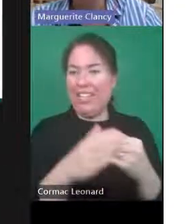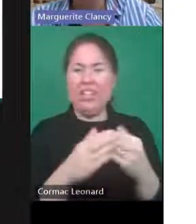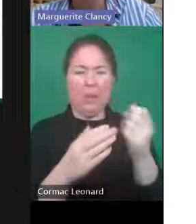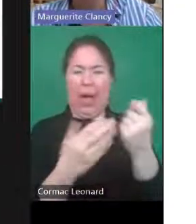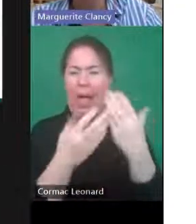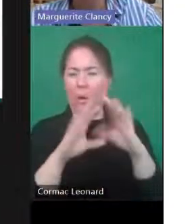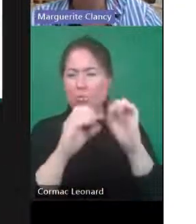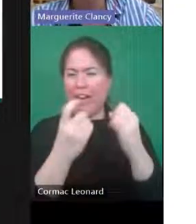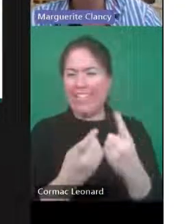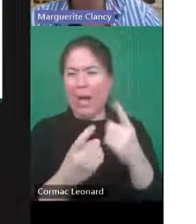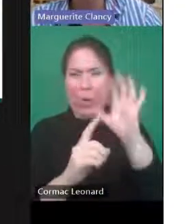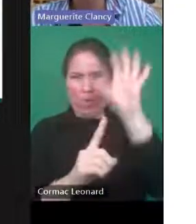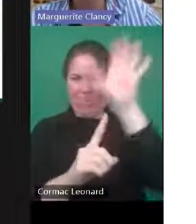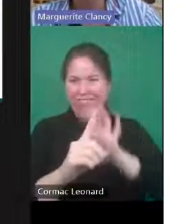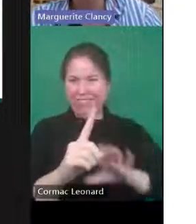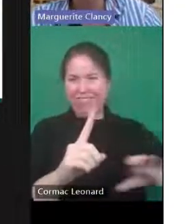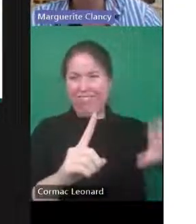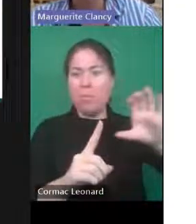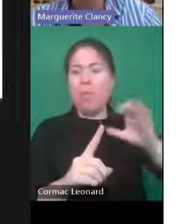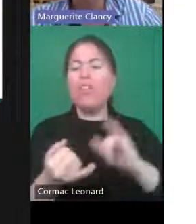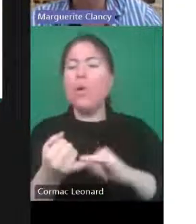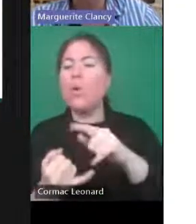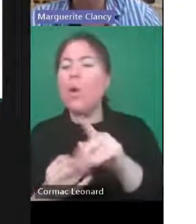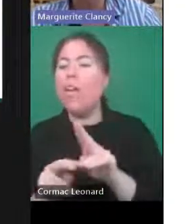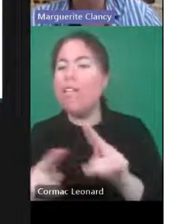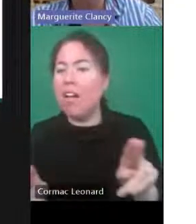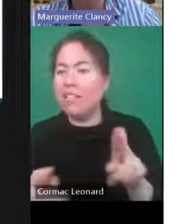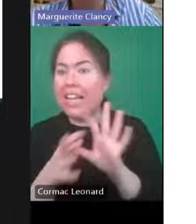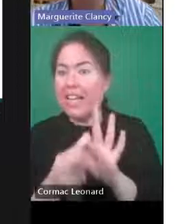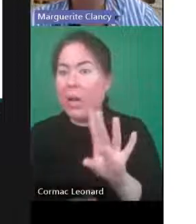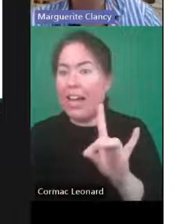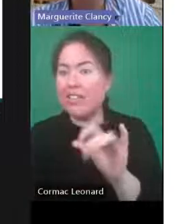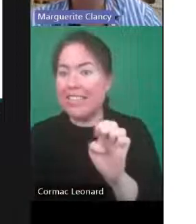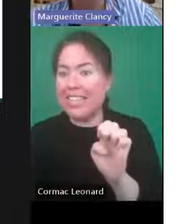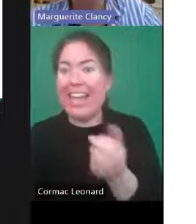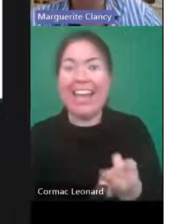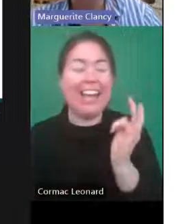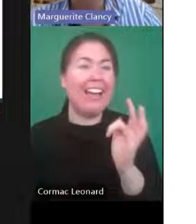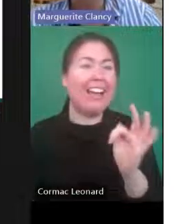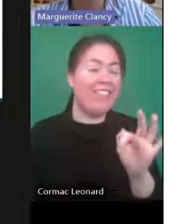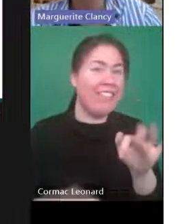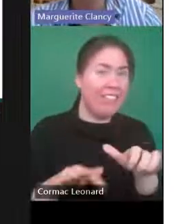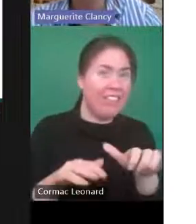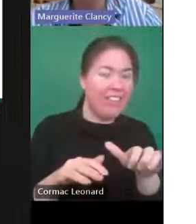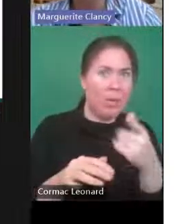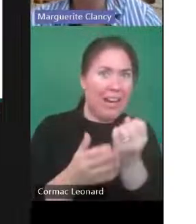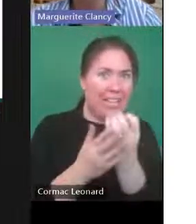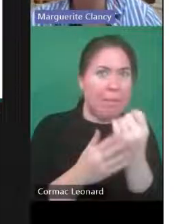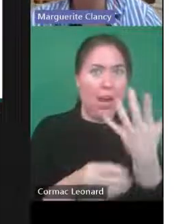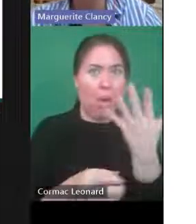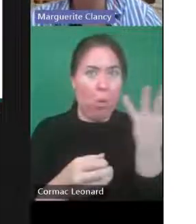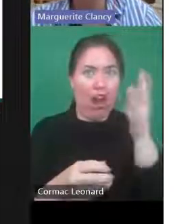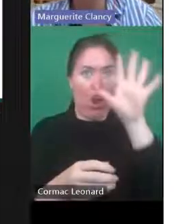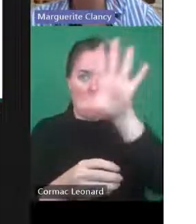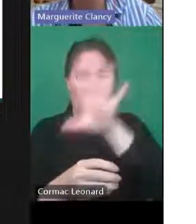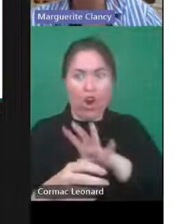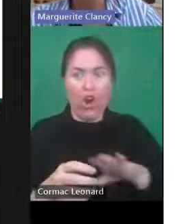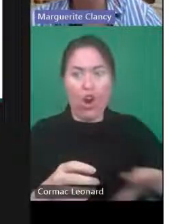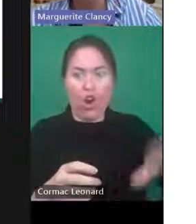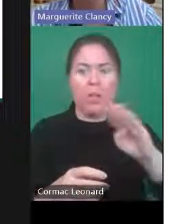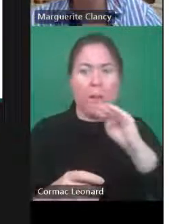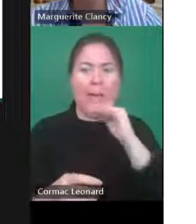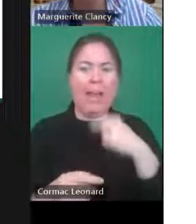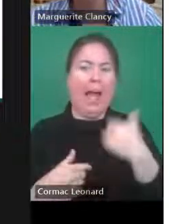defined. For those of you who are non-HSE, when you go on the portal, it'll actually define those areas, and that'll enable you to